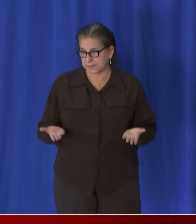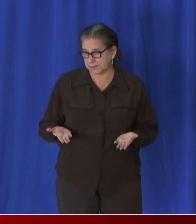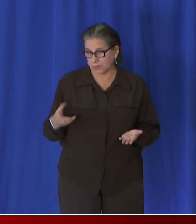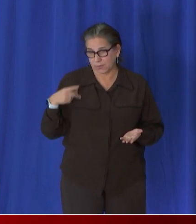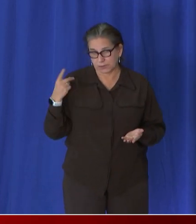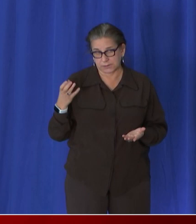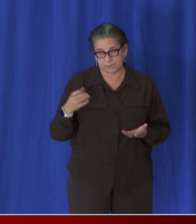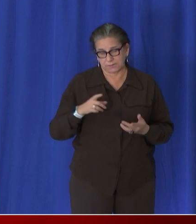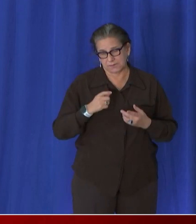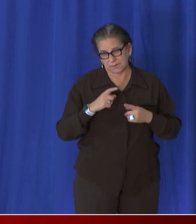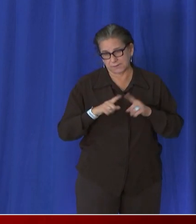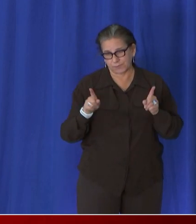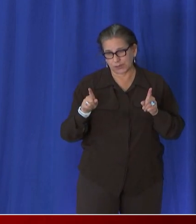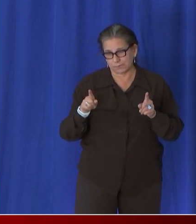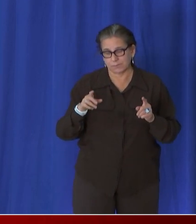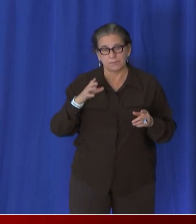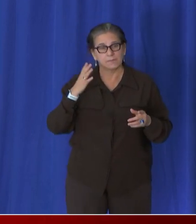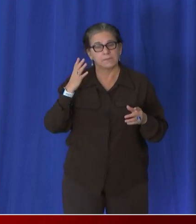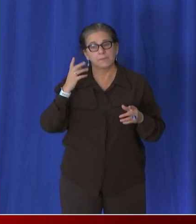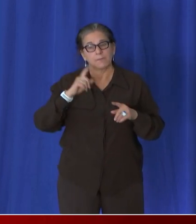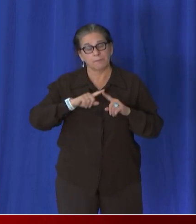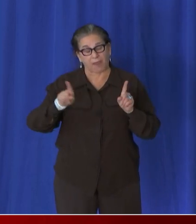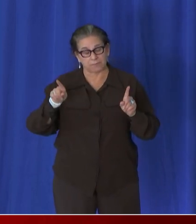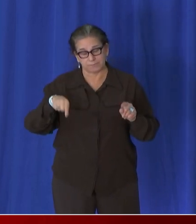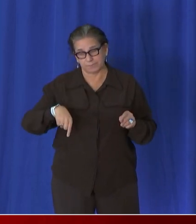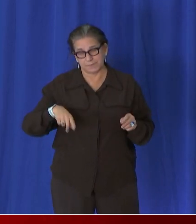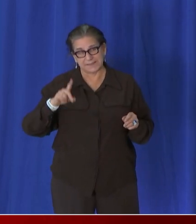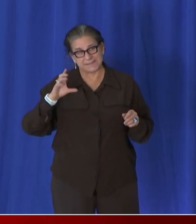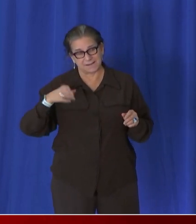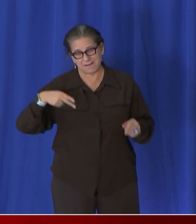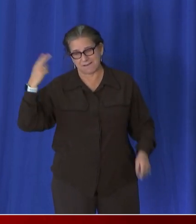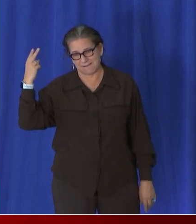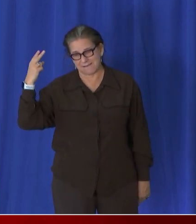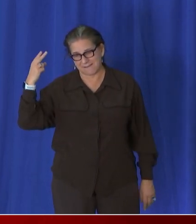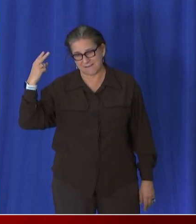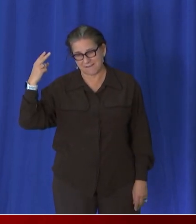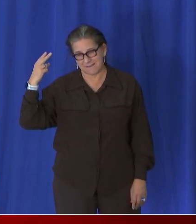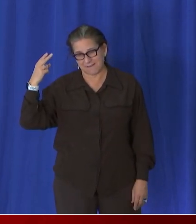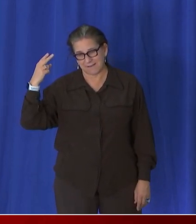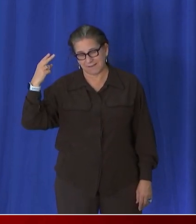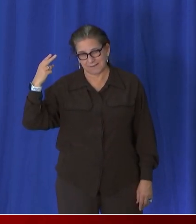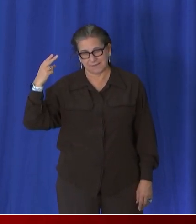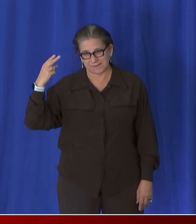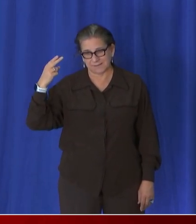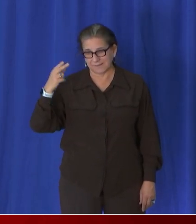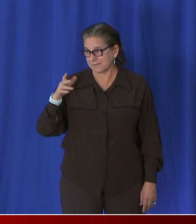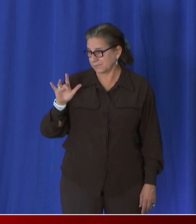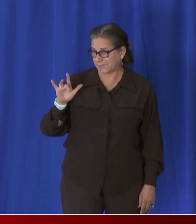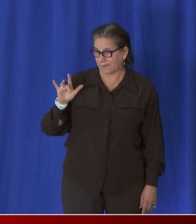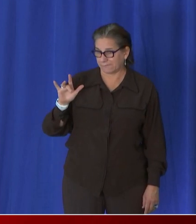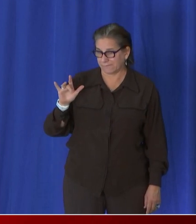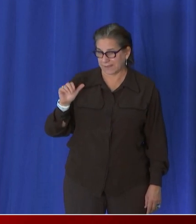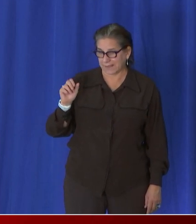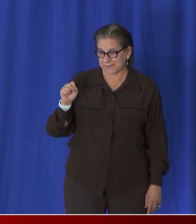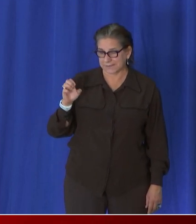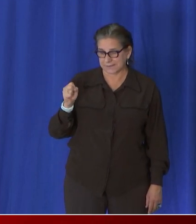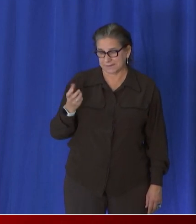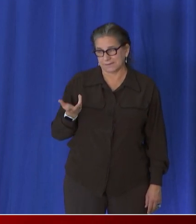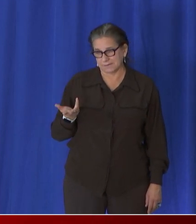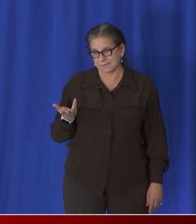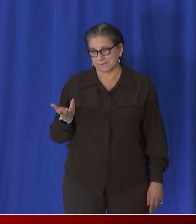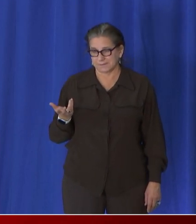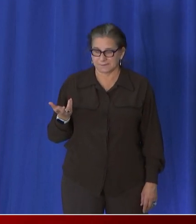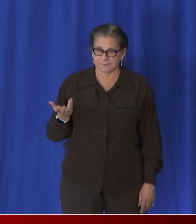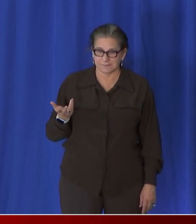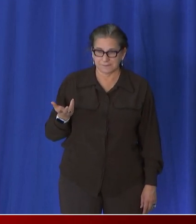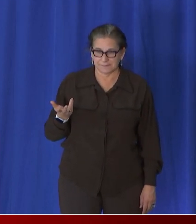not here. And we also, as we talked about on Monday, sequencing takes 5 to 10 days. And we also see that while the laboratories